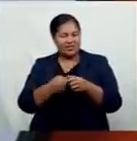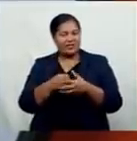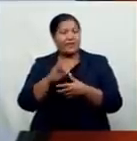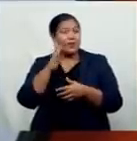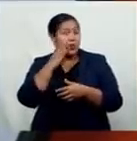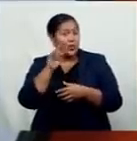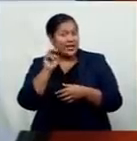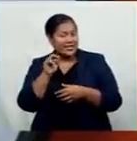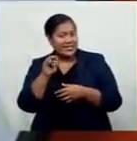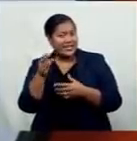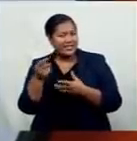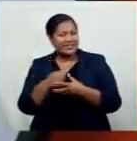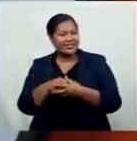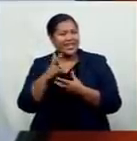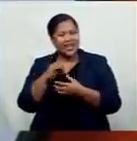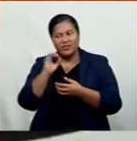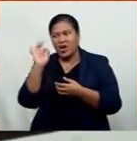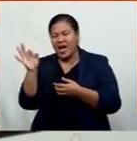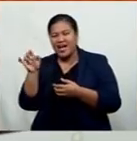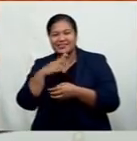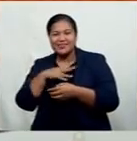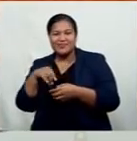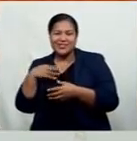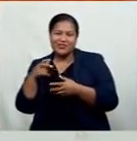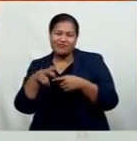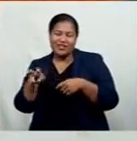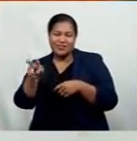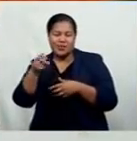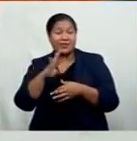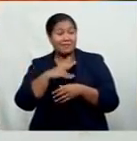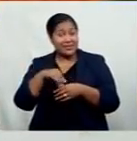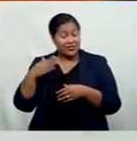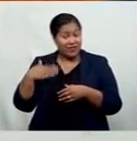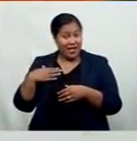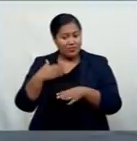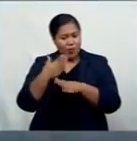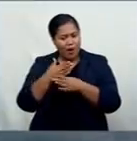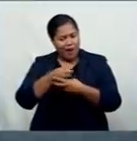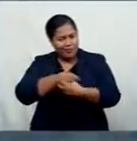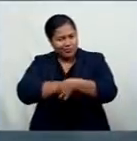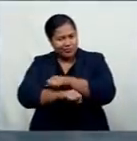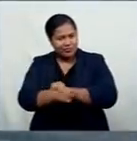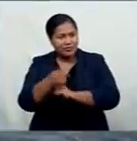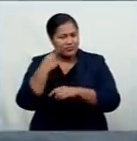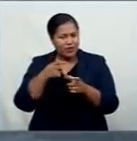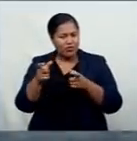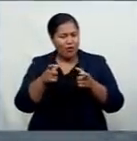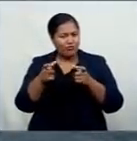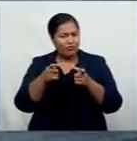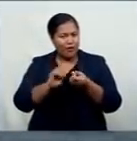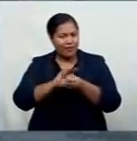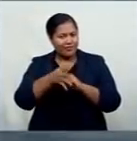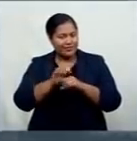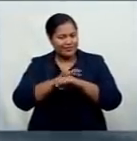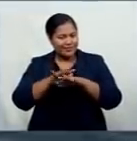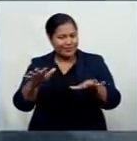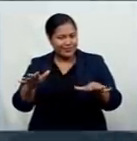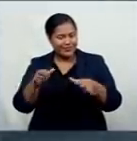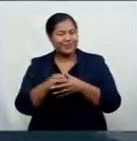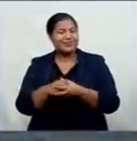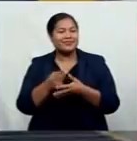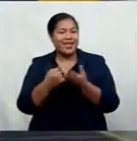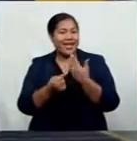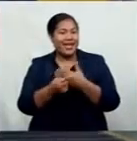need to use a boat, we still have to ask their ministry. The Ministry of Health is working tirelessly to curb any possibility of COVID-19